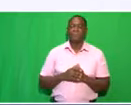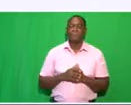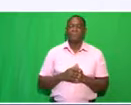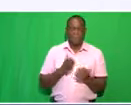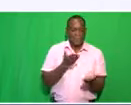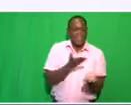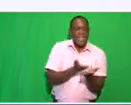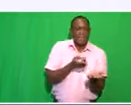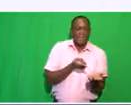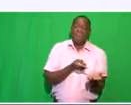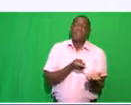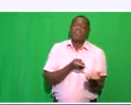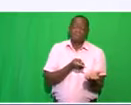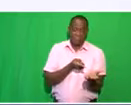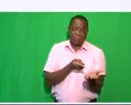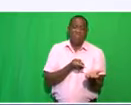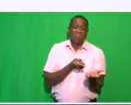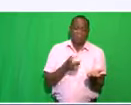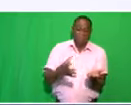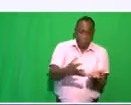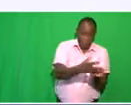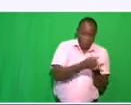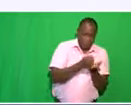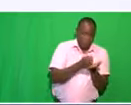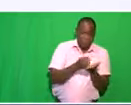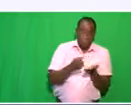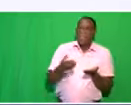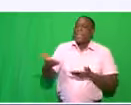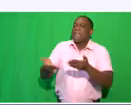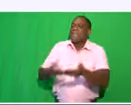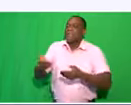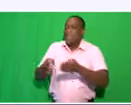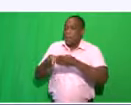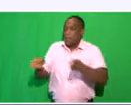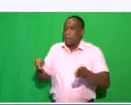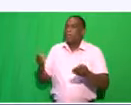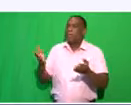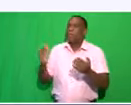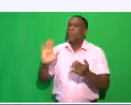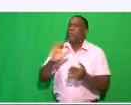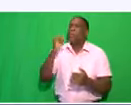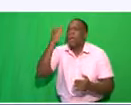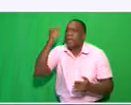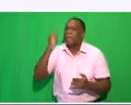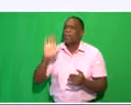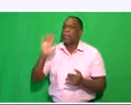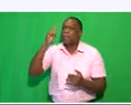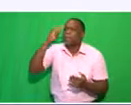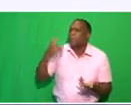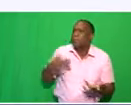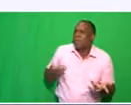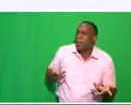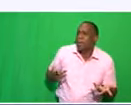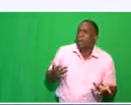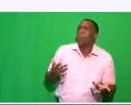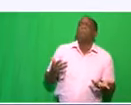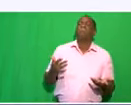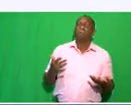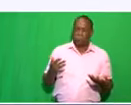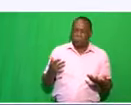public's input, as what we are doing now, to define the problem and redefine it as the data, as we continue to gather that data